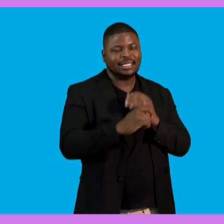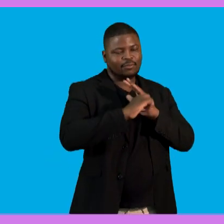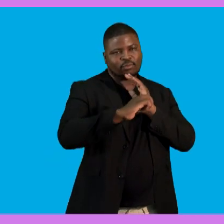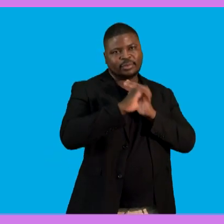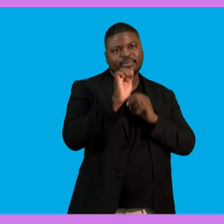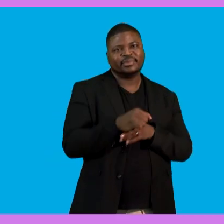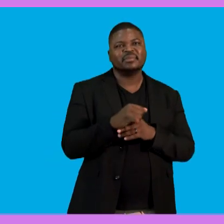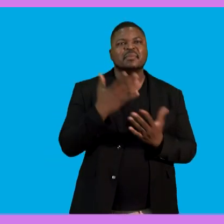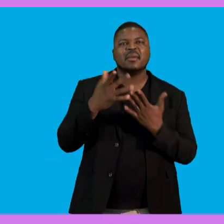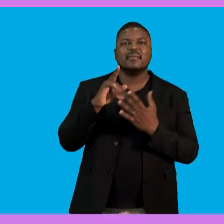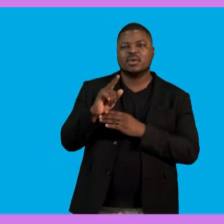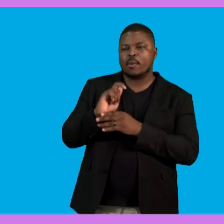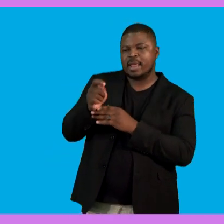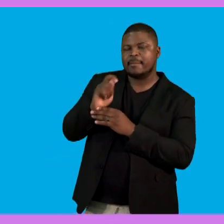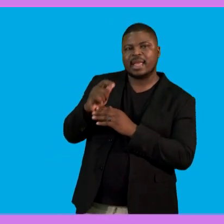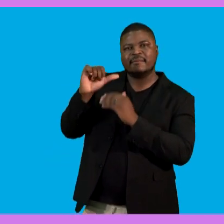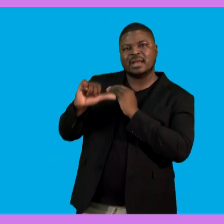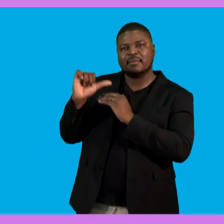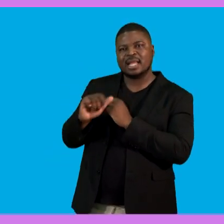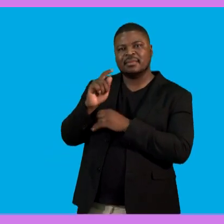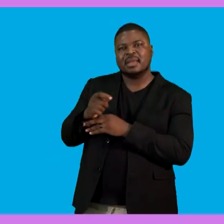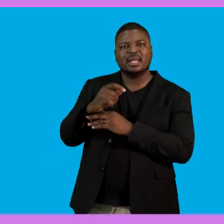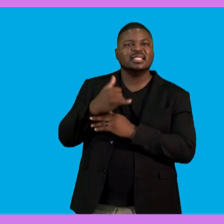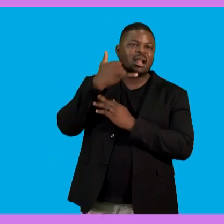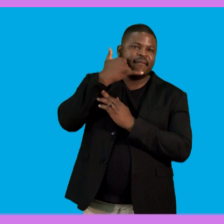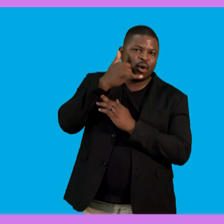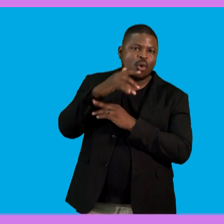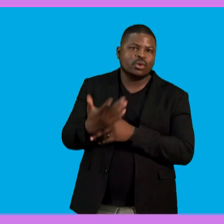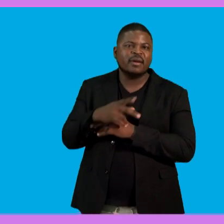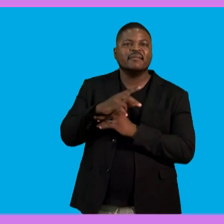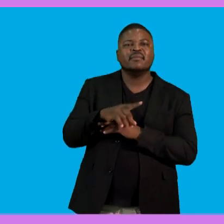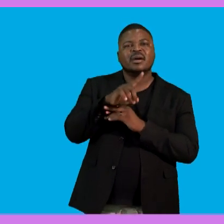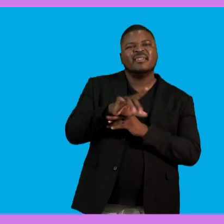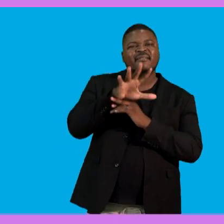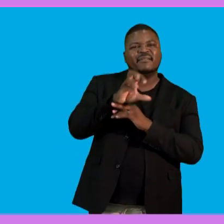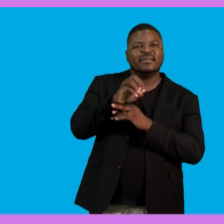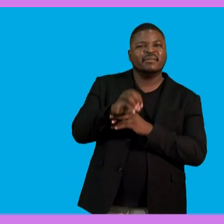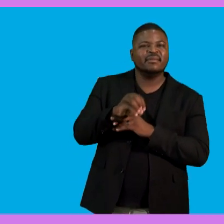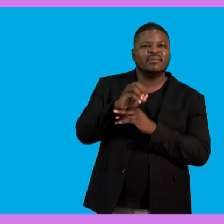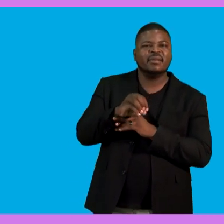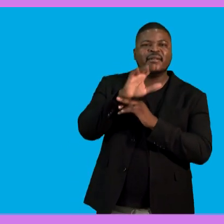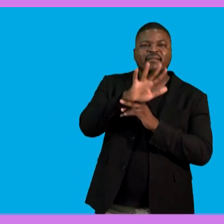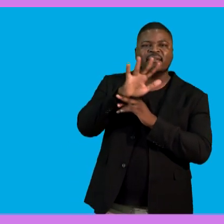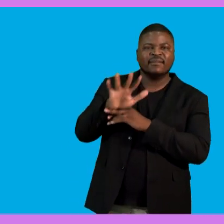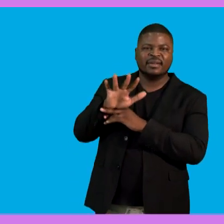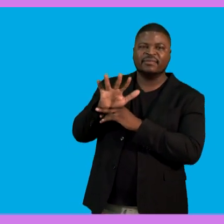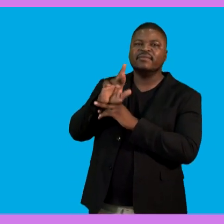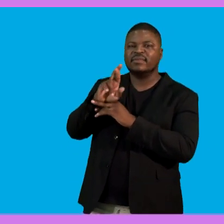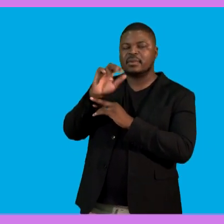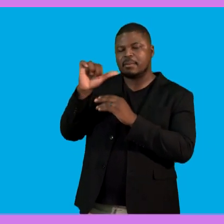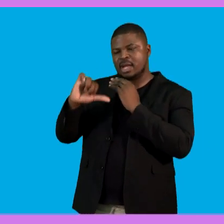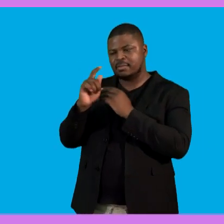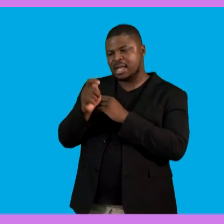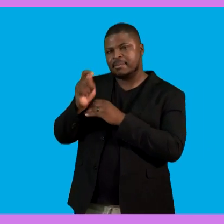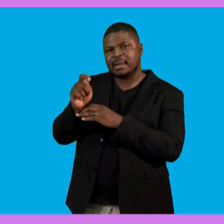subscription fees. For an example, paying $550 per month for a cell phone contract and paying fixed amounts for calls